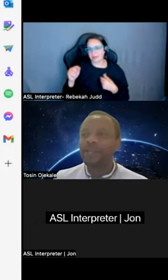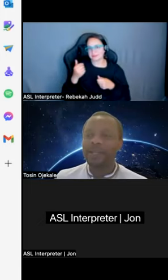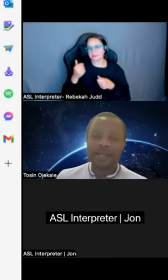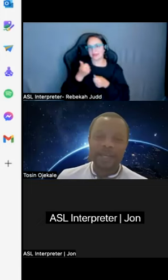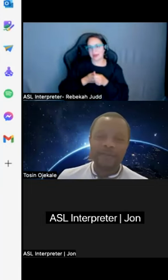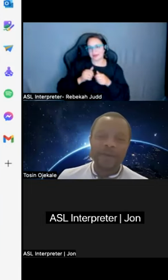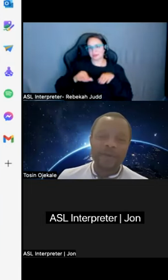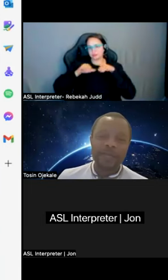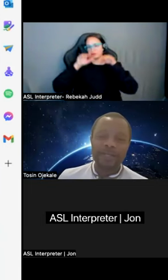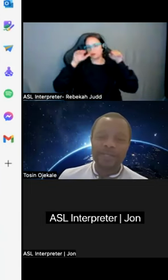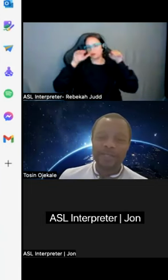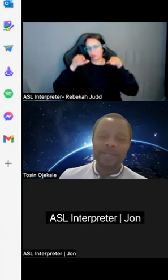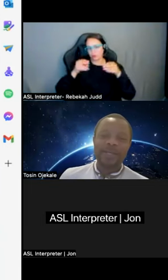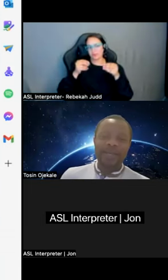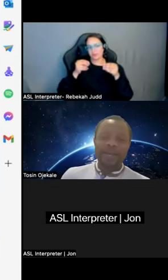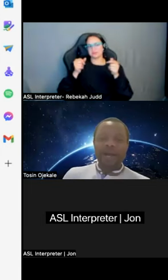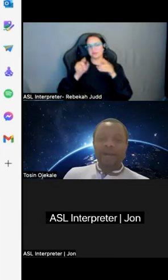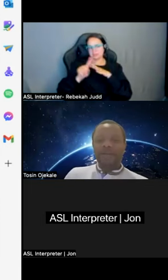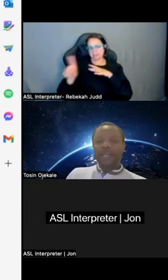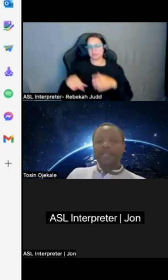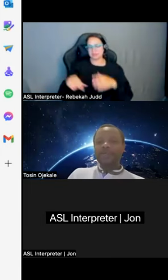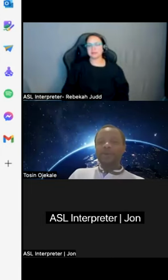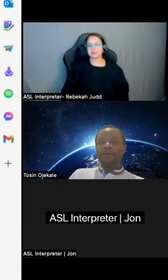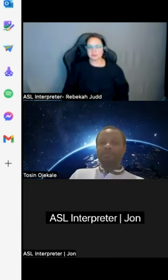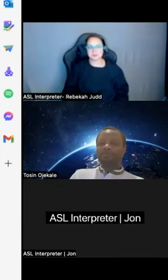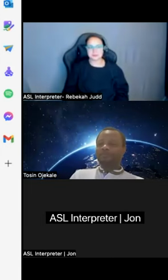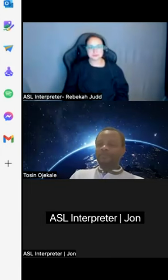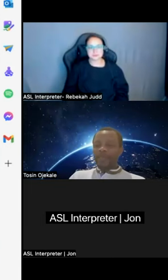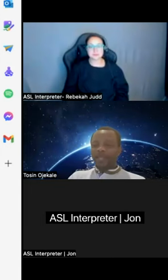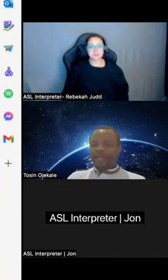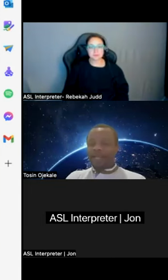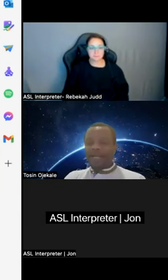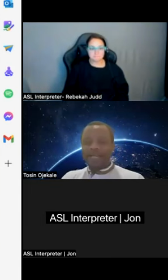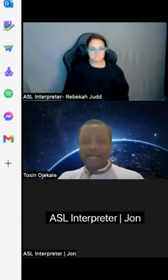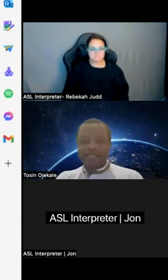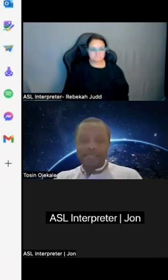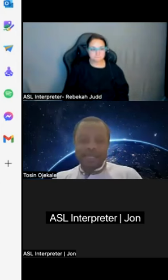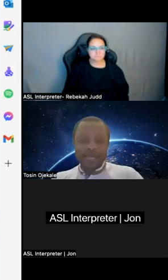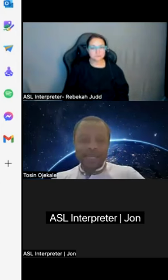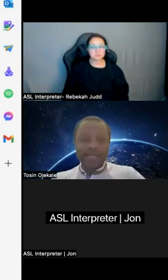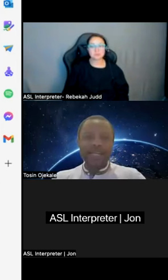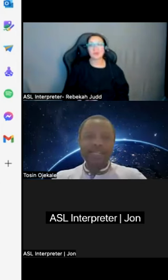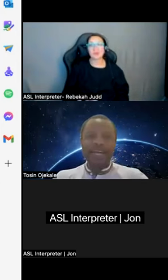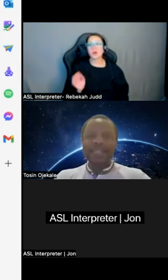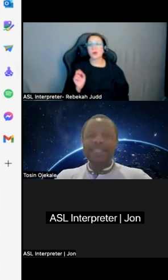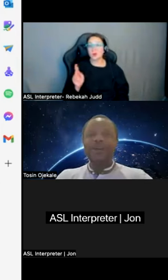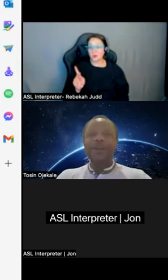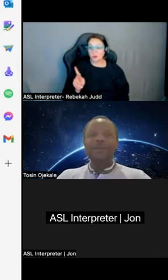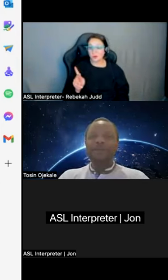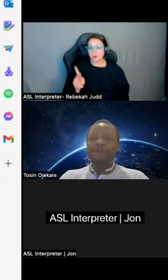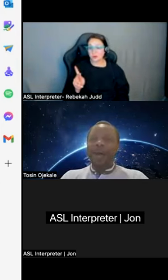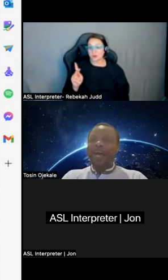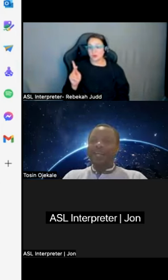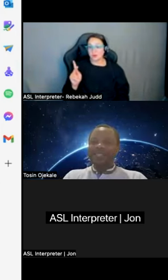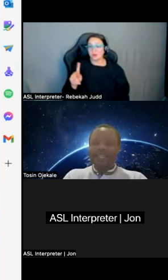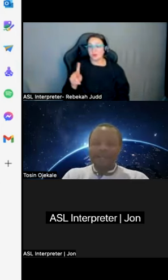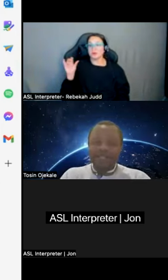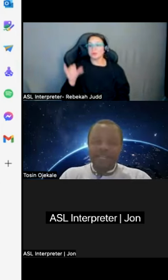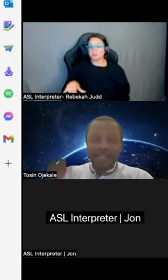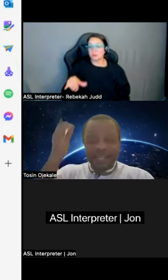the environment. Okay, so that's it on